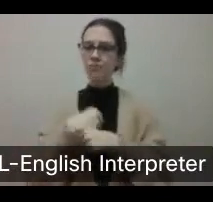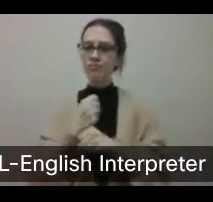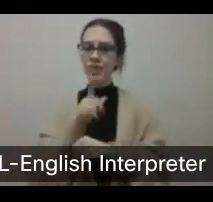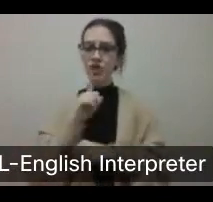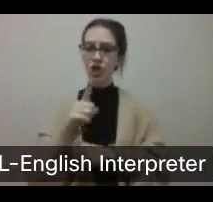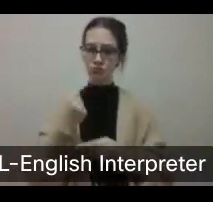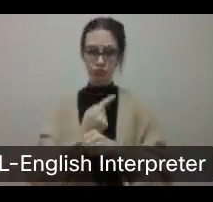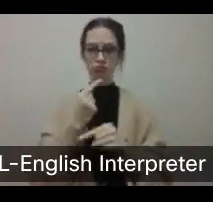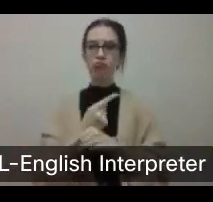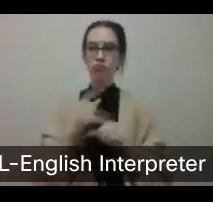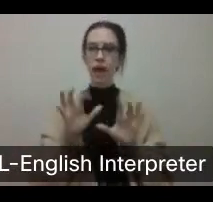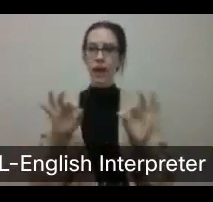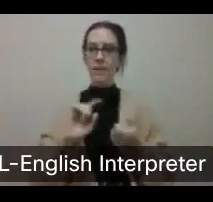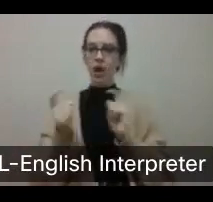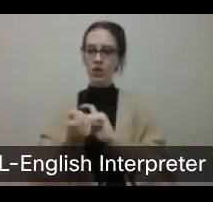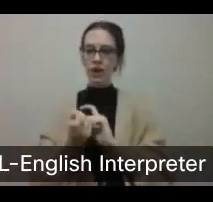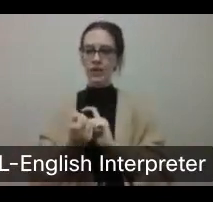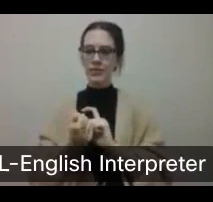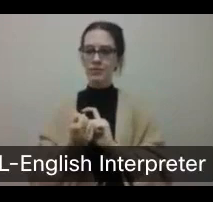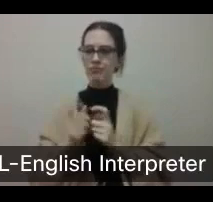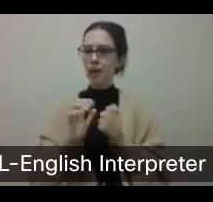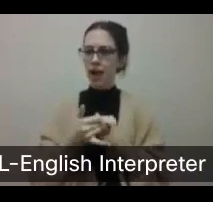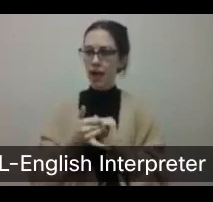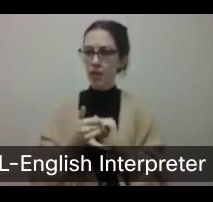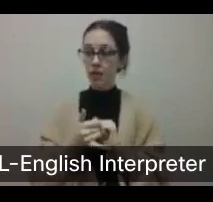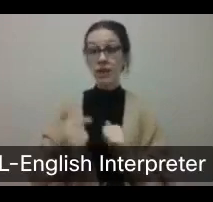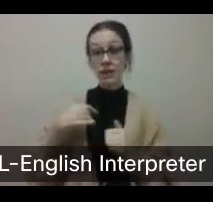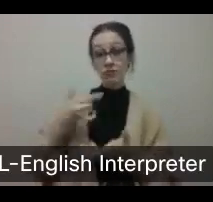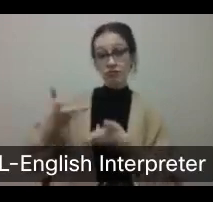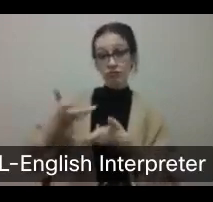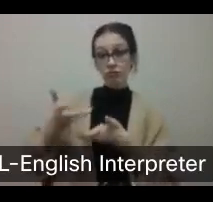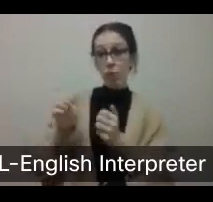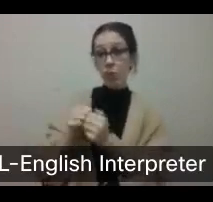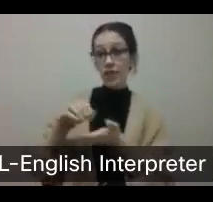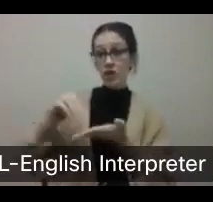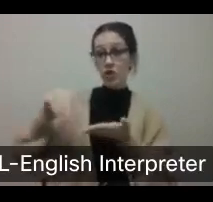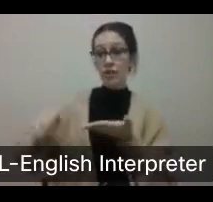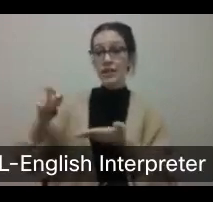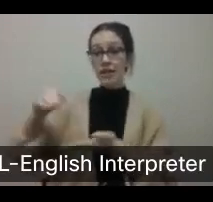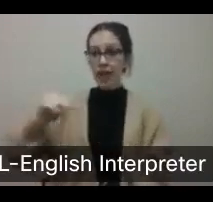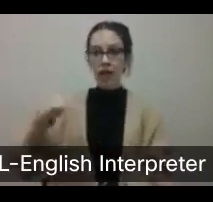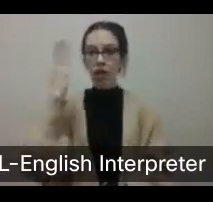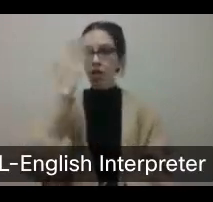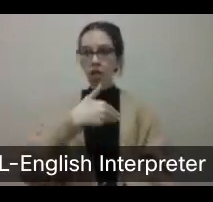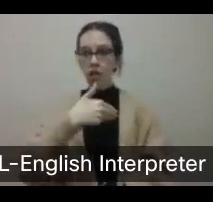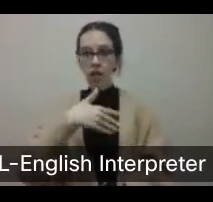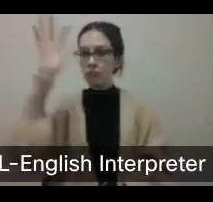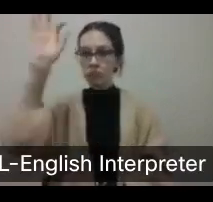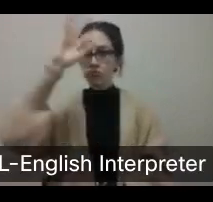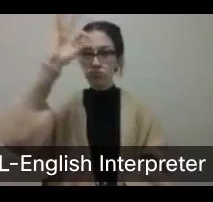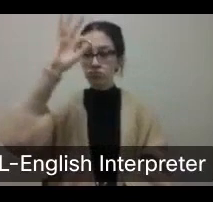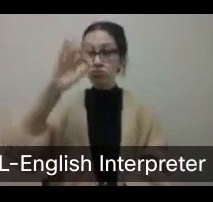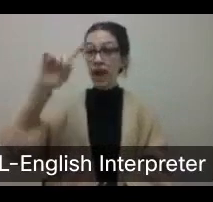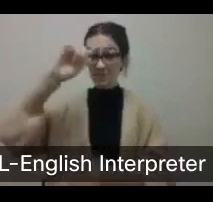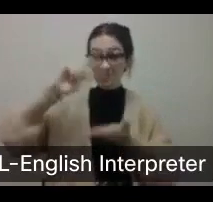as I mentioned, often when I work with students, some of their plagiarism, it's been unintentional. They did not intend to plagiarize. They thought simply